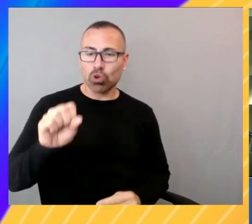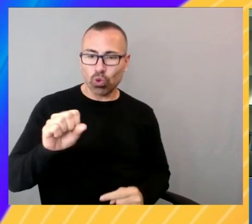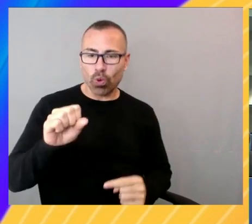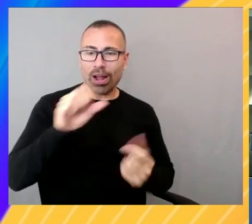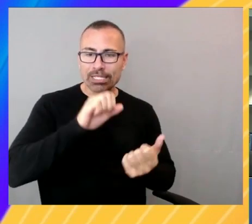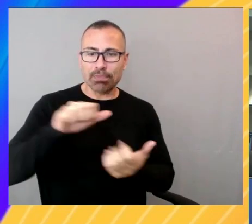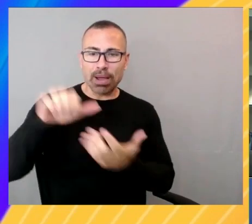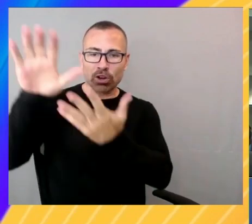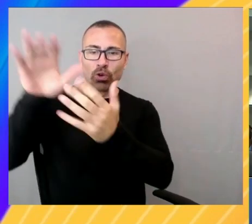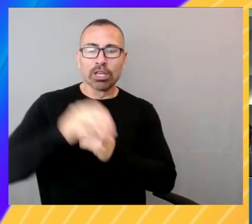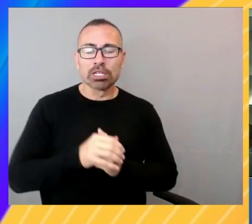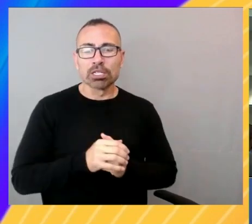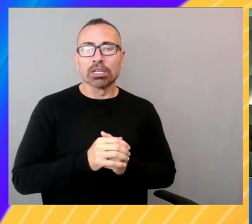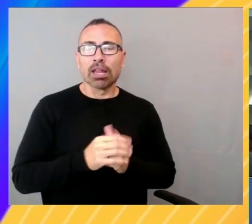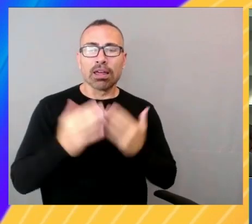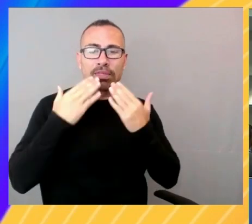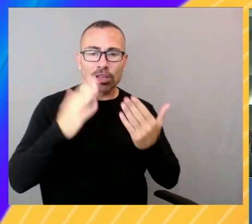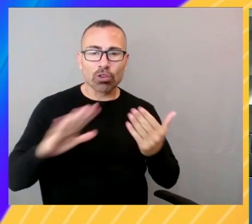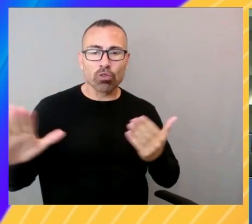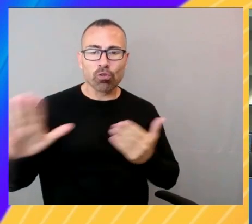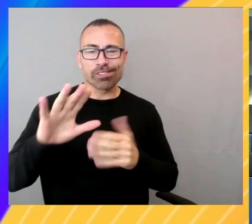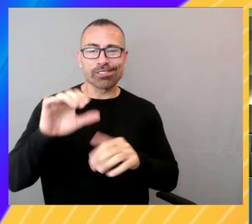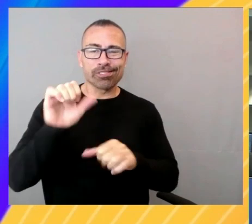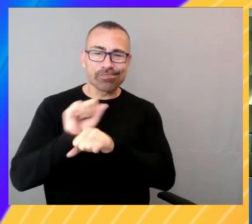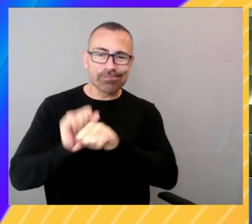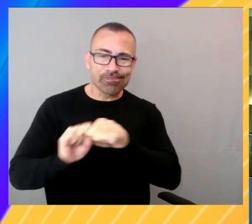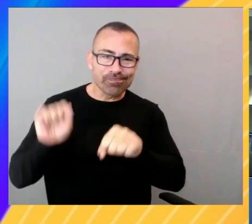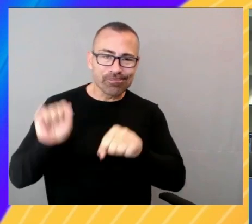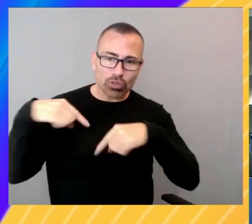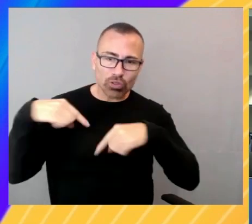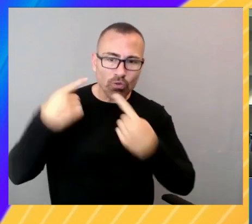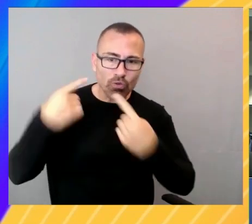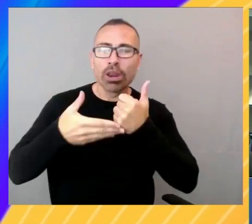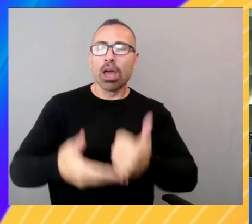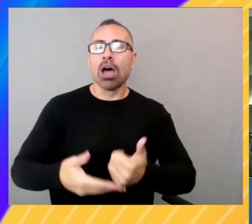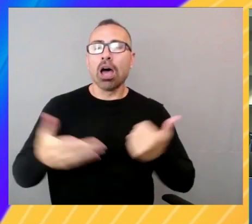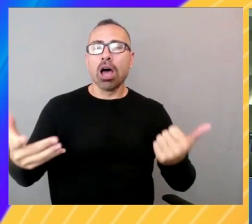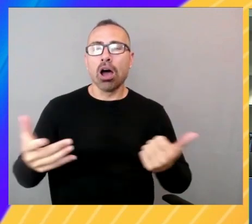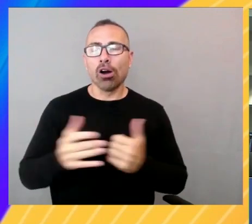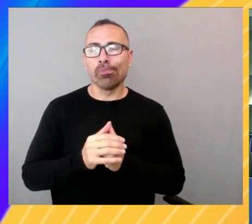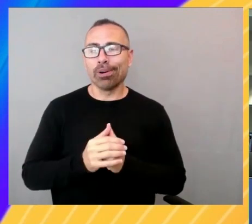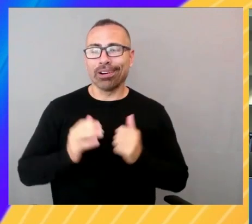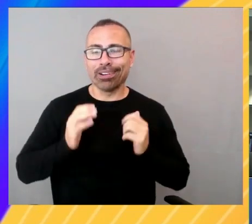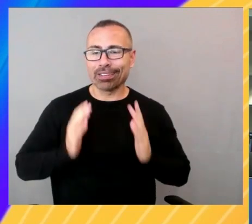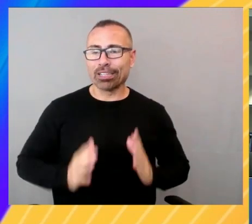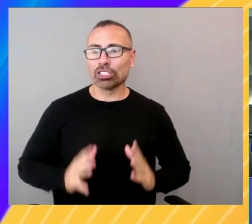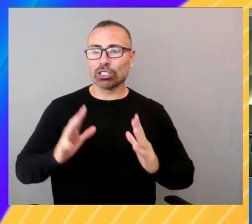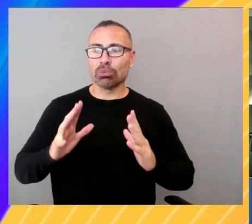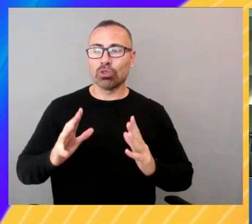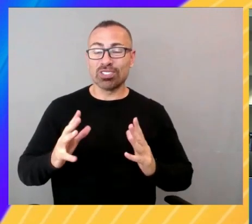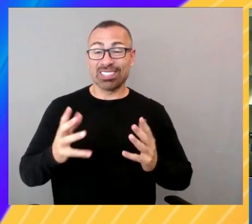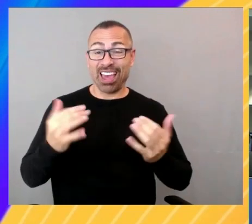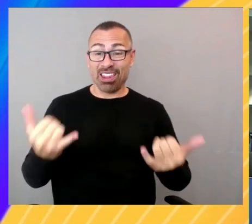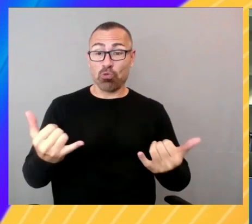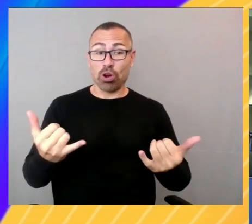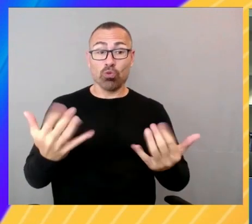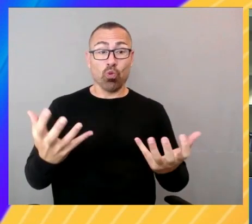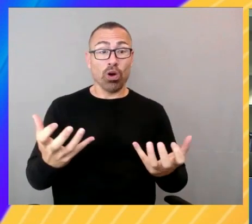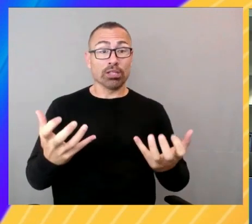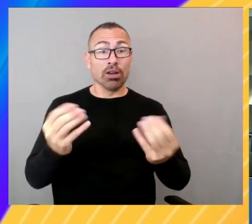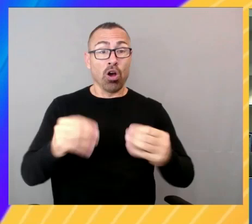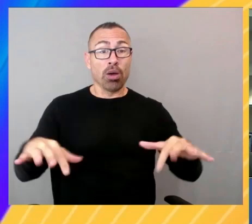appreciate the work that has been put into being able to help these customers move from an on-prem environment to AWS. And it sounds like we're going to have some